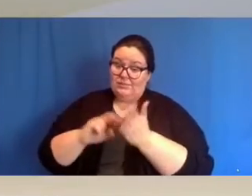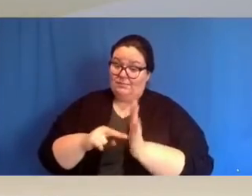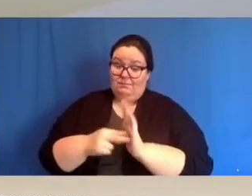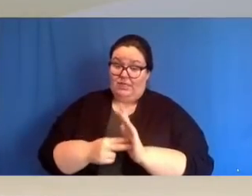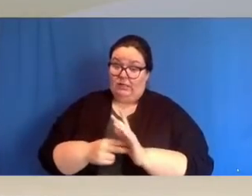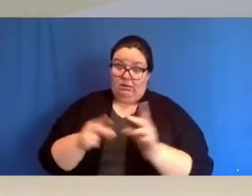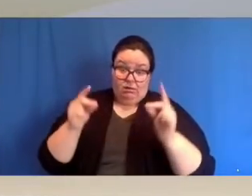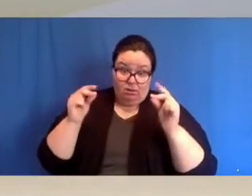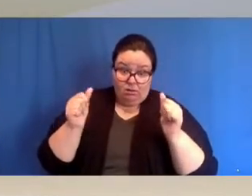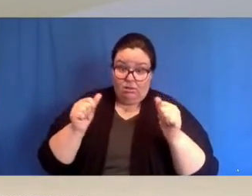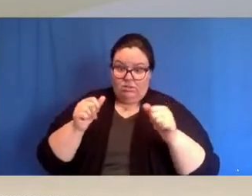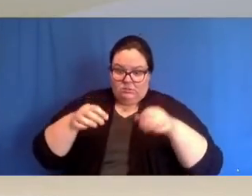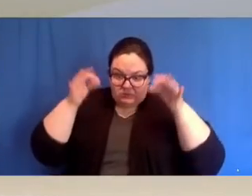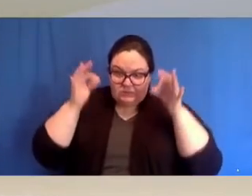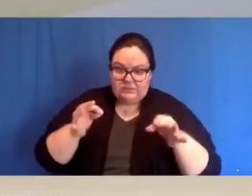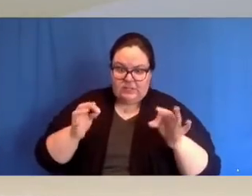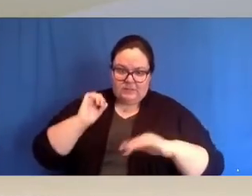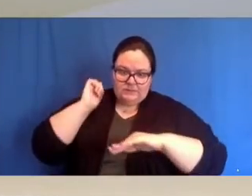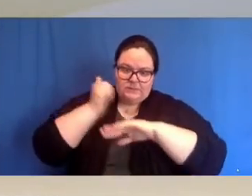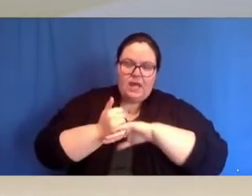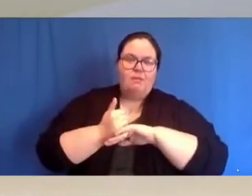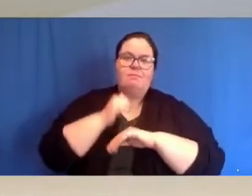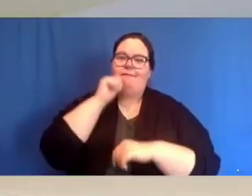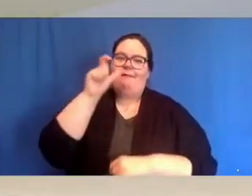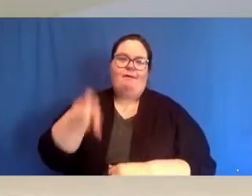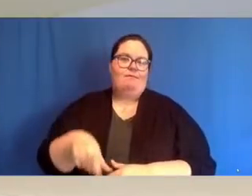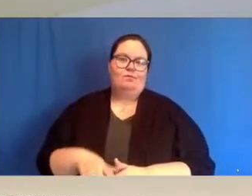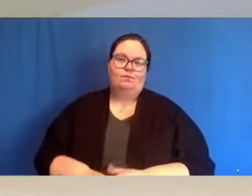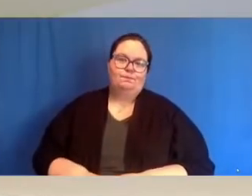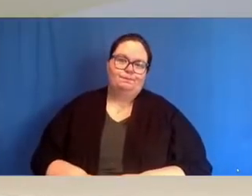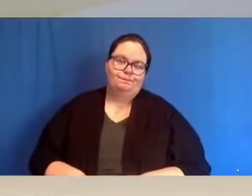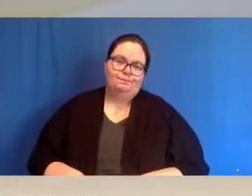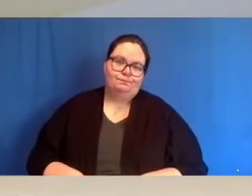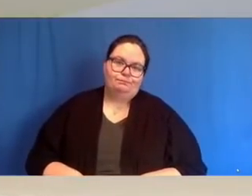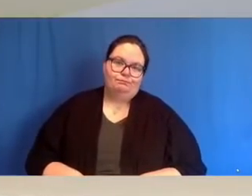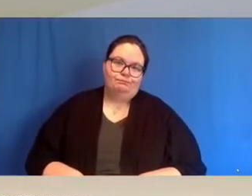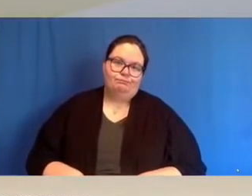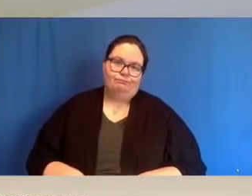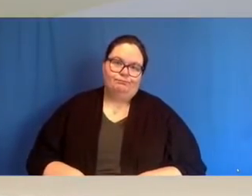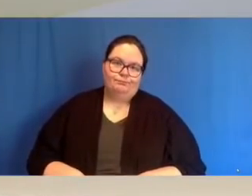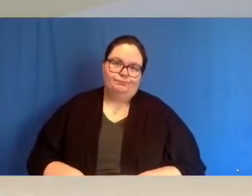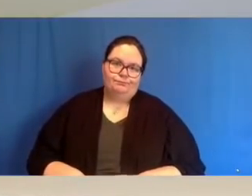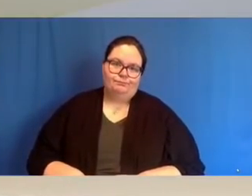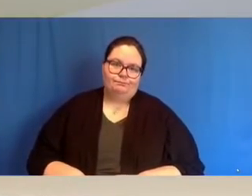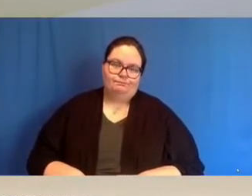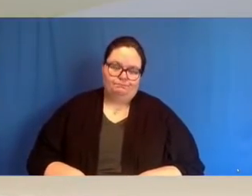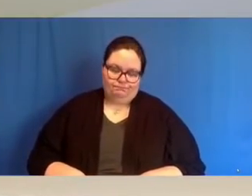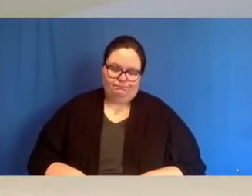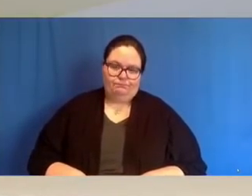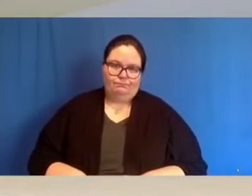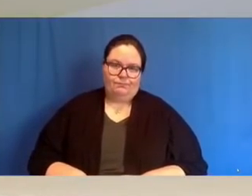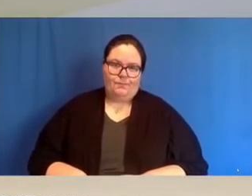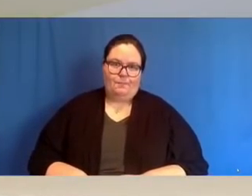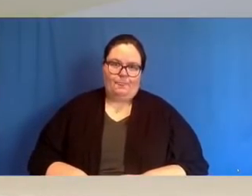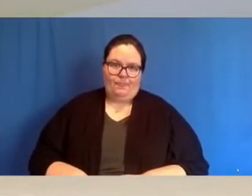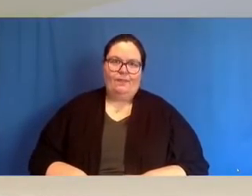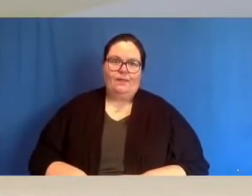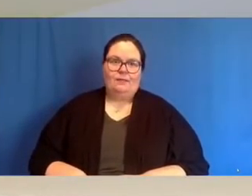drastic measures, but we just have to react and try to get ahead of this as quickly as we can. Yeah.